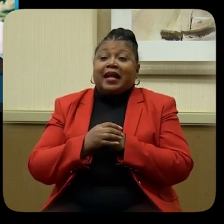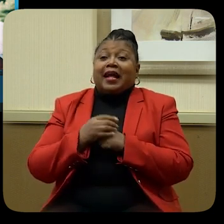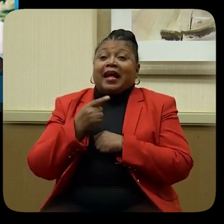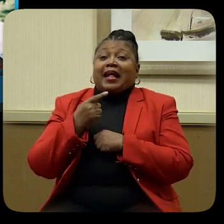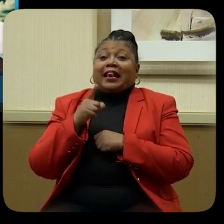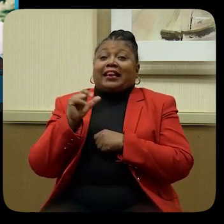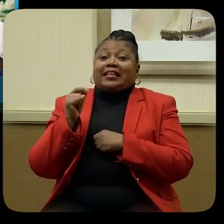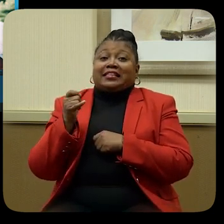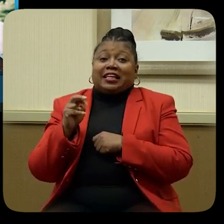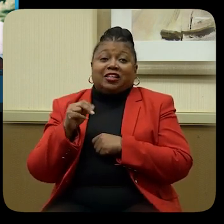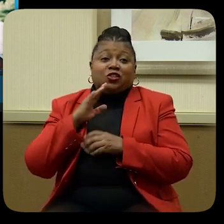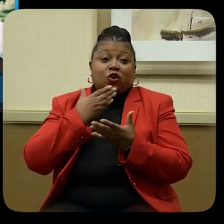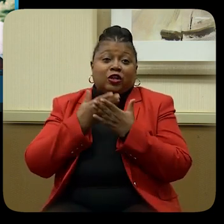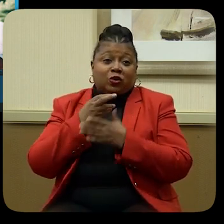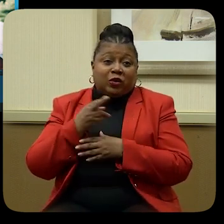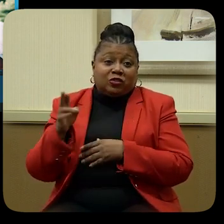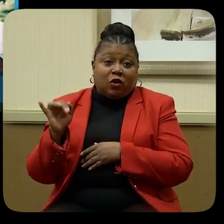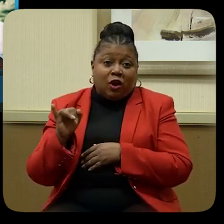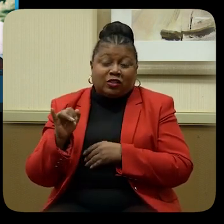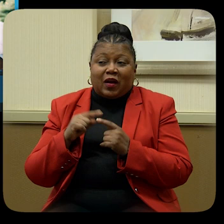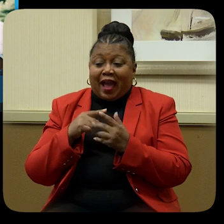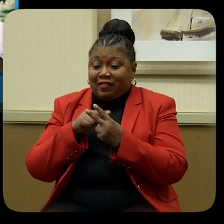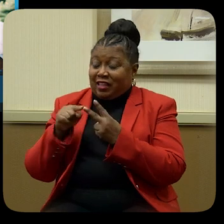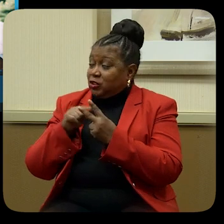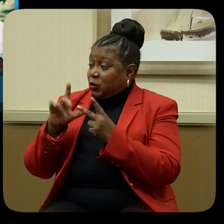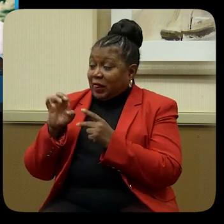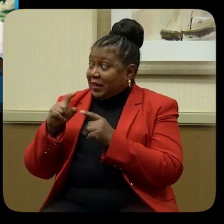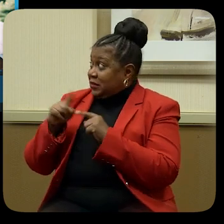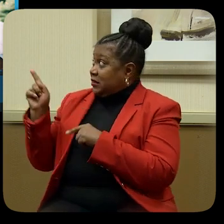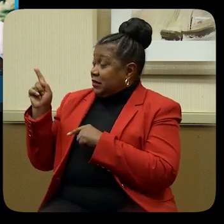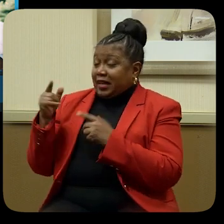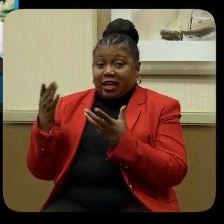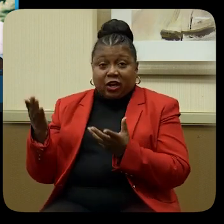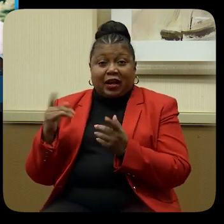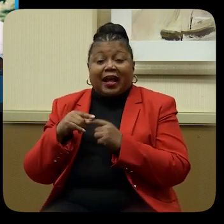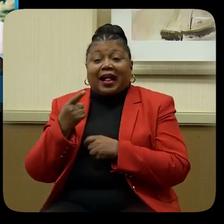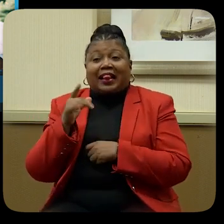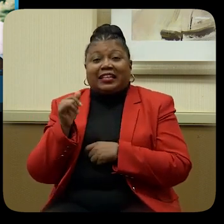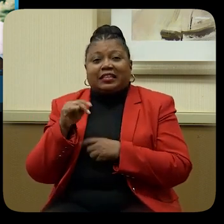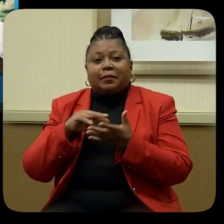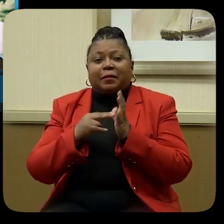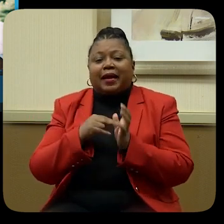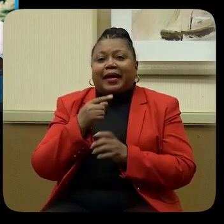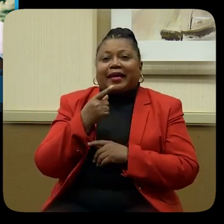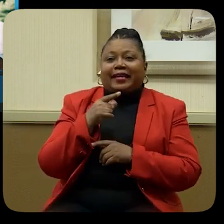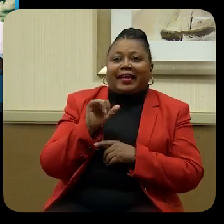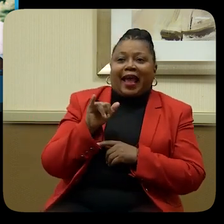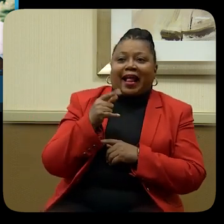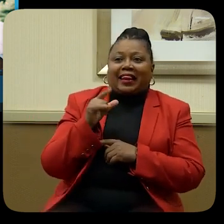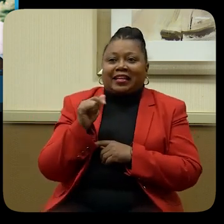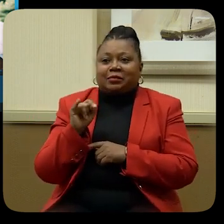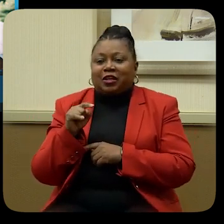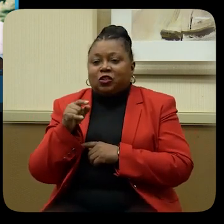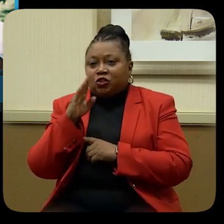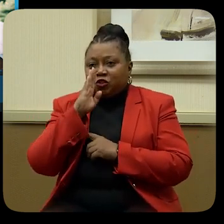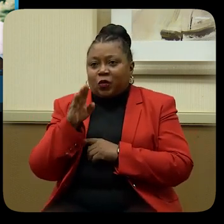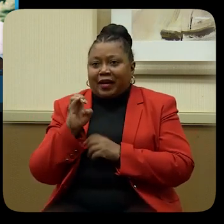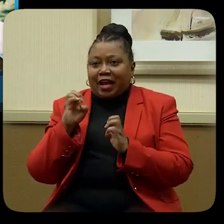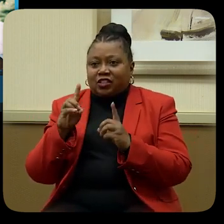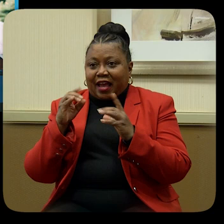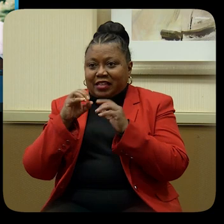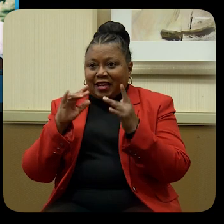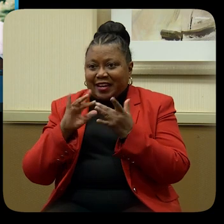GLSEN is a great resource as well. So I have these two linked at the bottom here. GLSEN stands for Gay, Lesbian, Straight Education